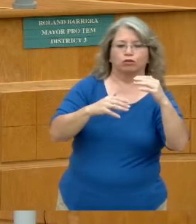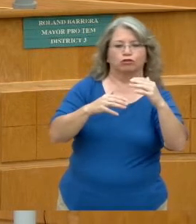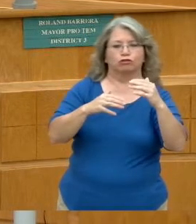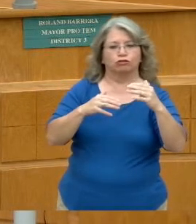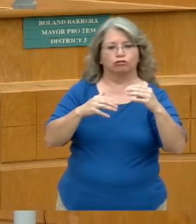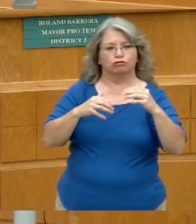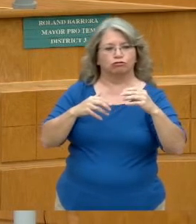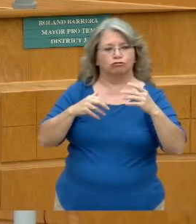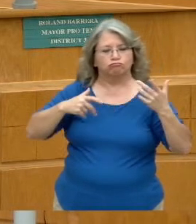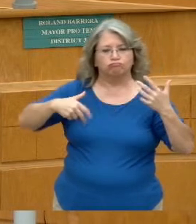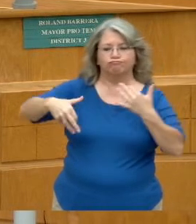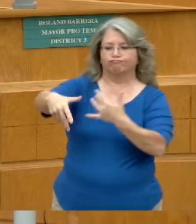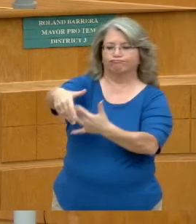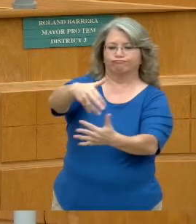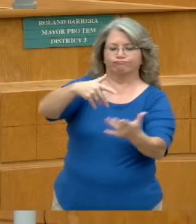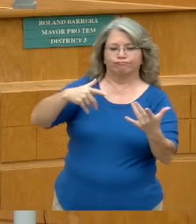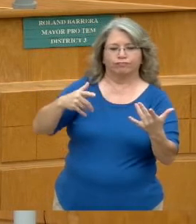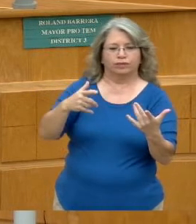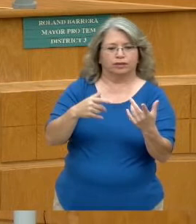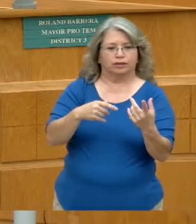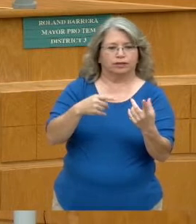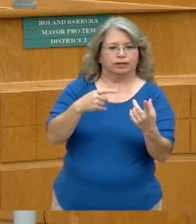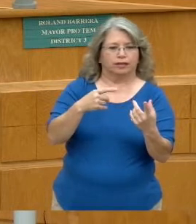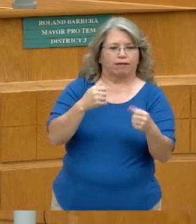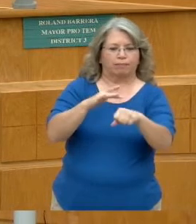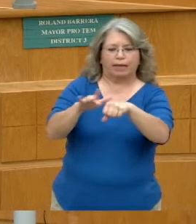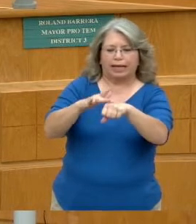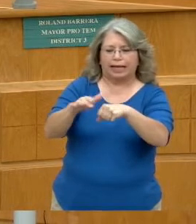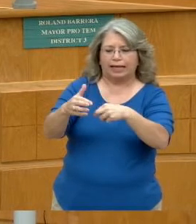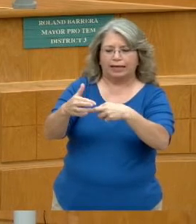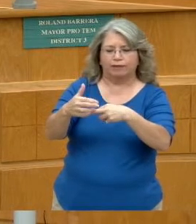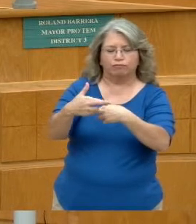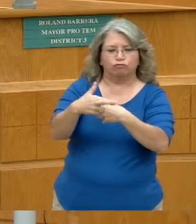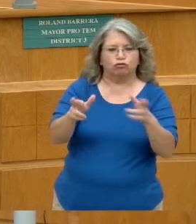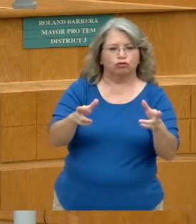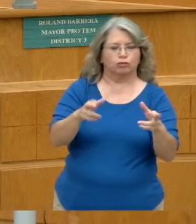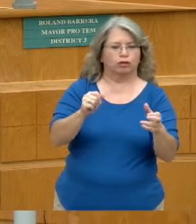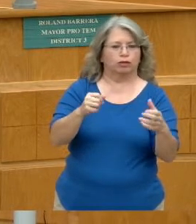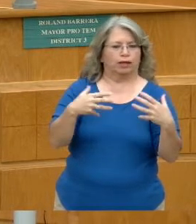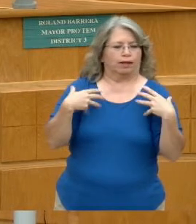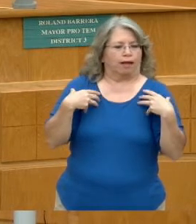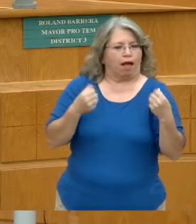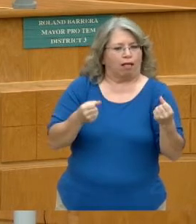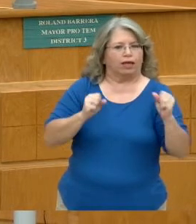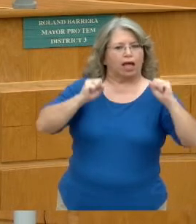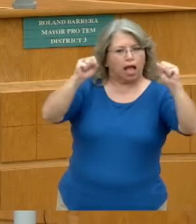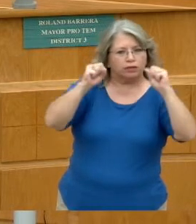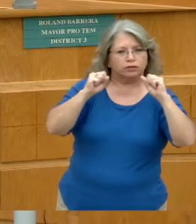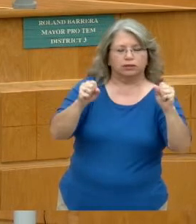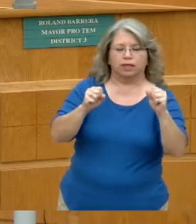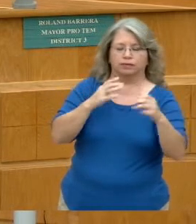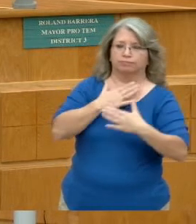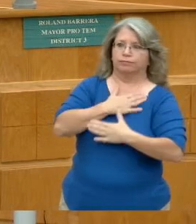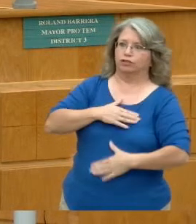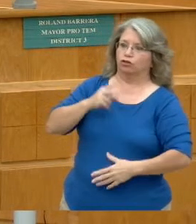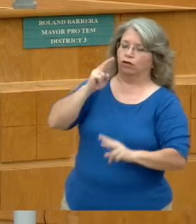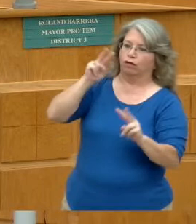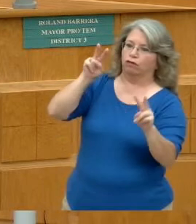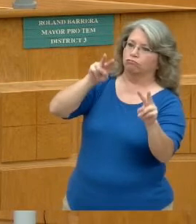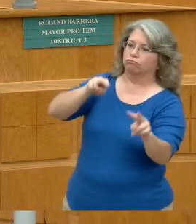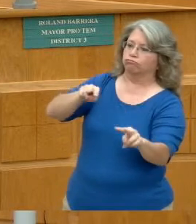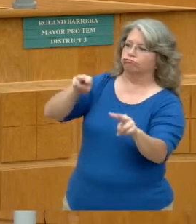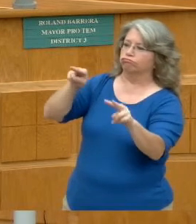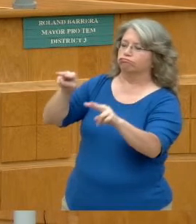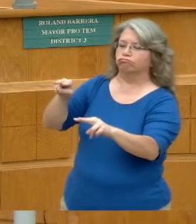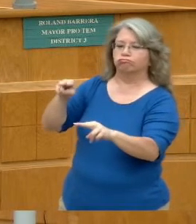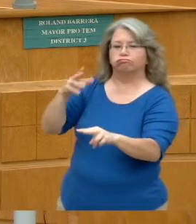plenty of room to, one, get healthy, exercise, but enjoy that beautiful view that's there. It's unreal, just the view, the